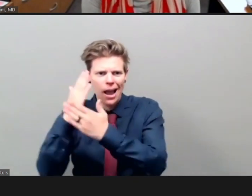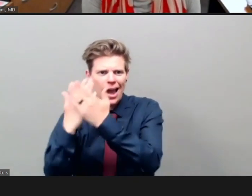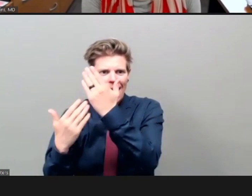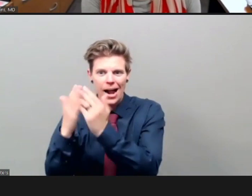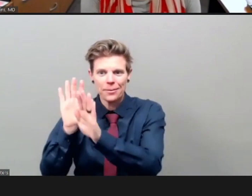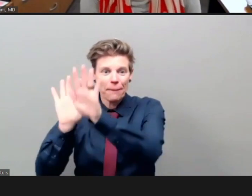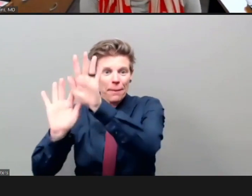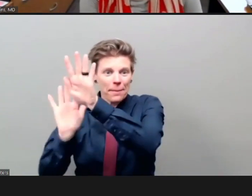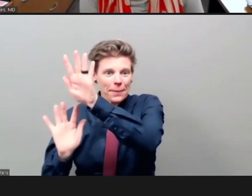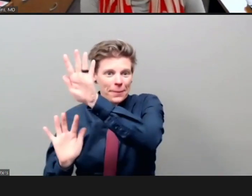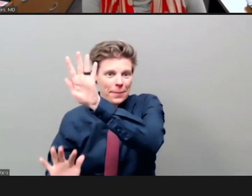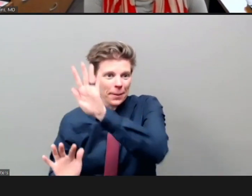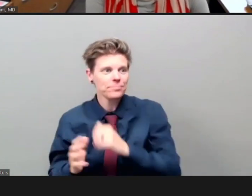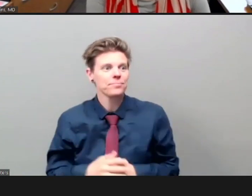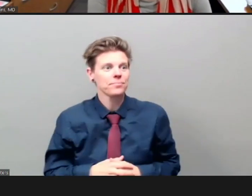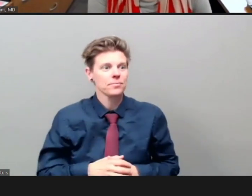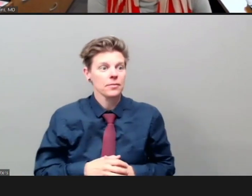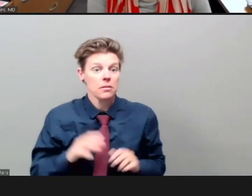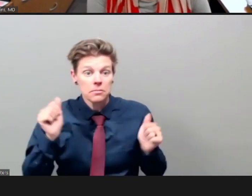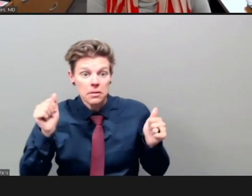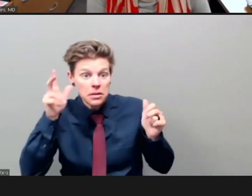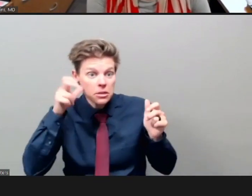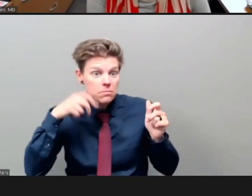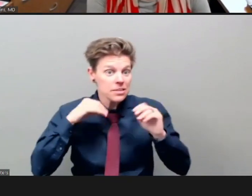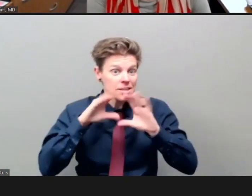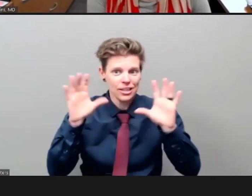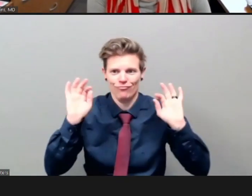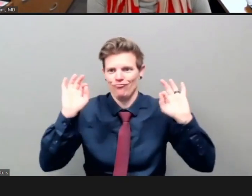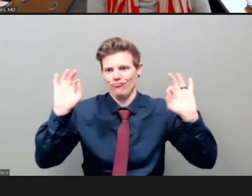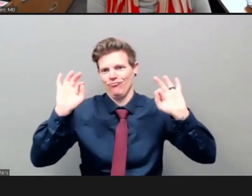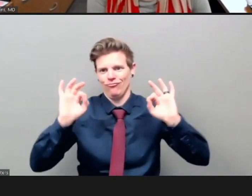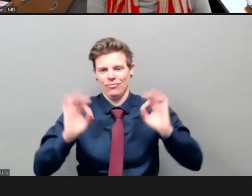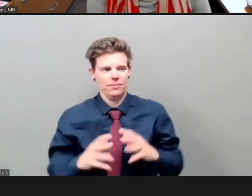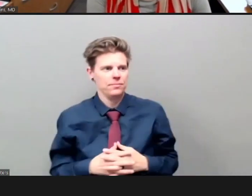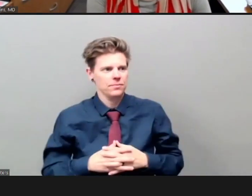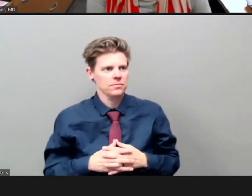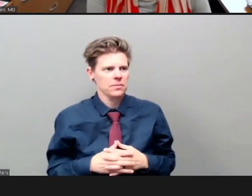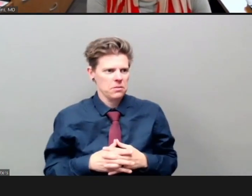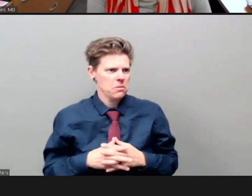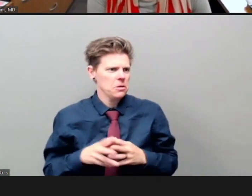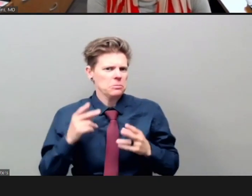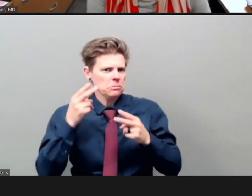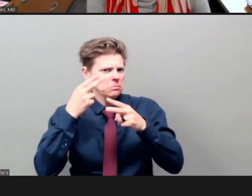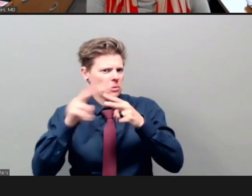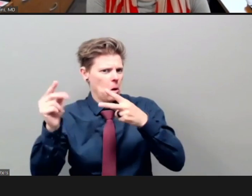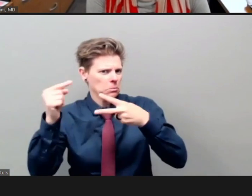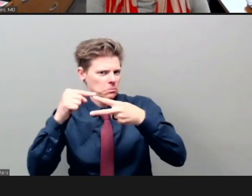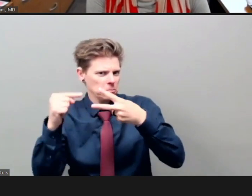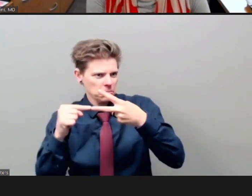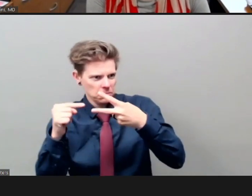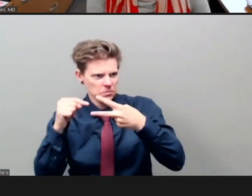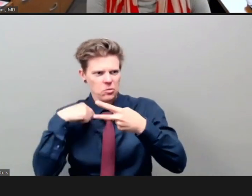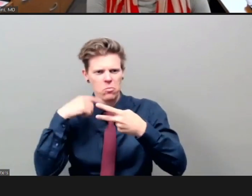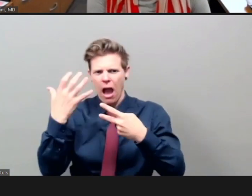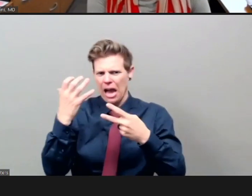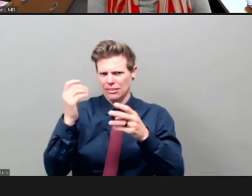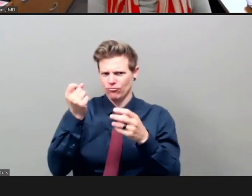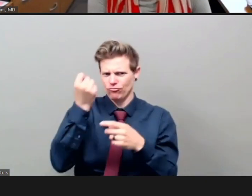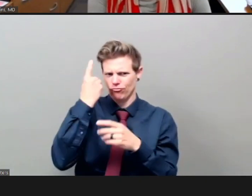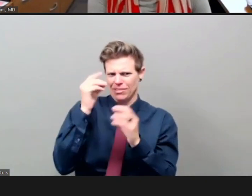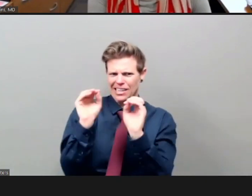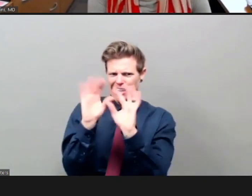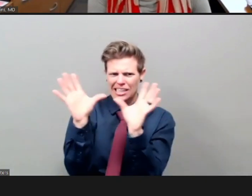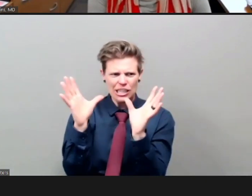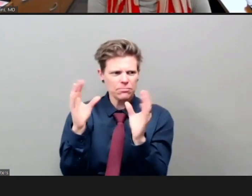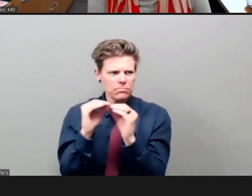Okay, thank you. Can you hear me? Mm-hmm. 2 quick questions. One is a clarification, Dr.